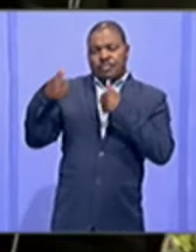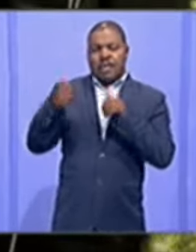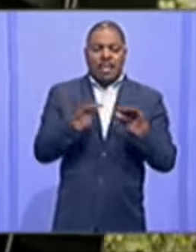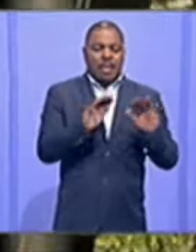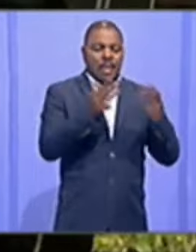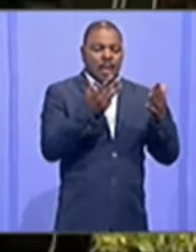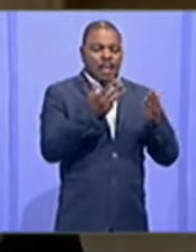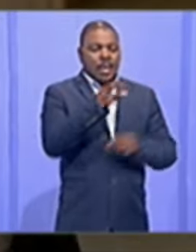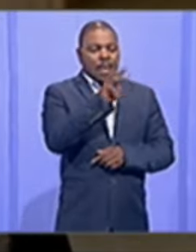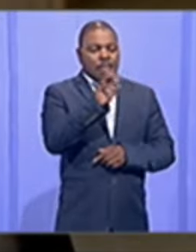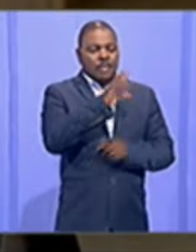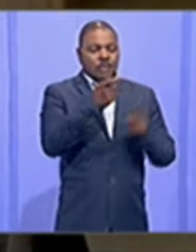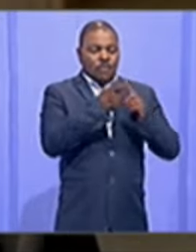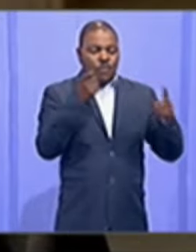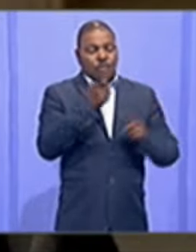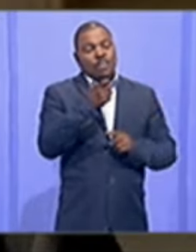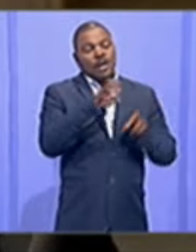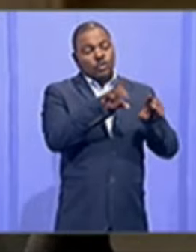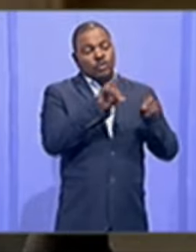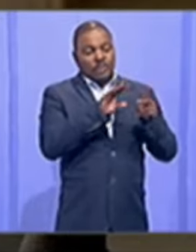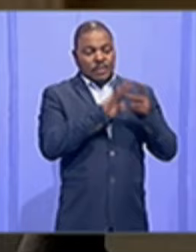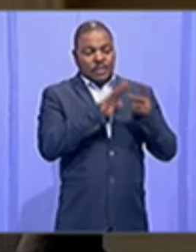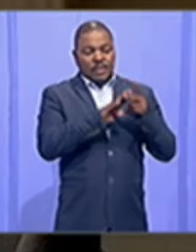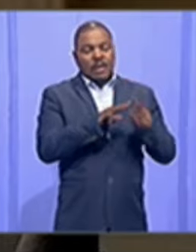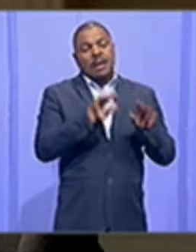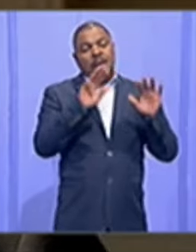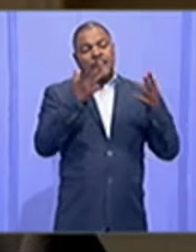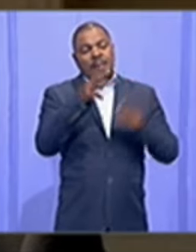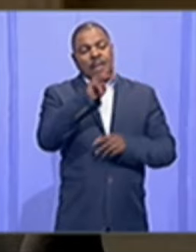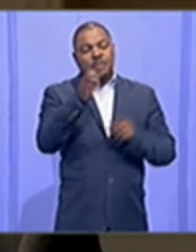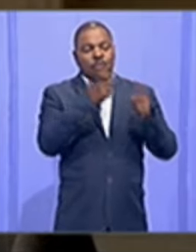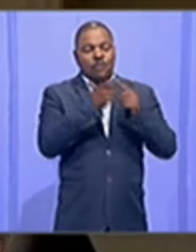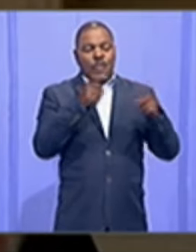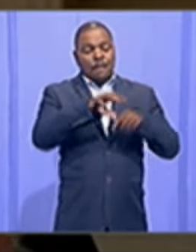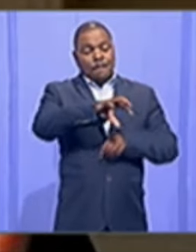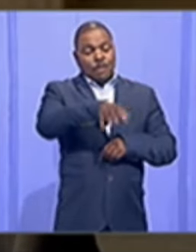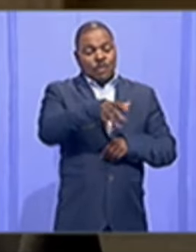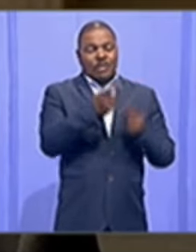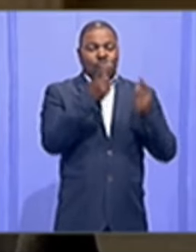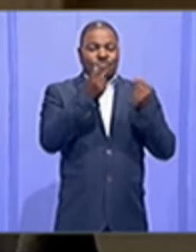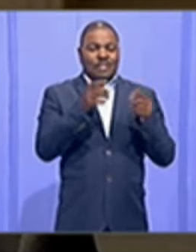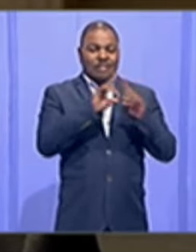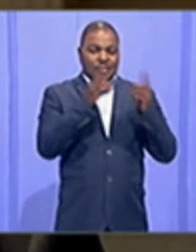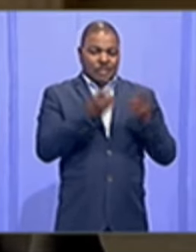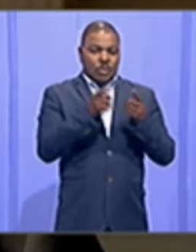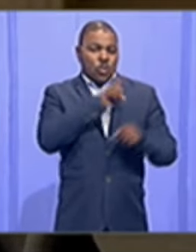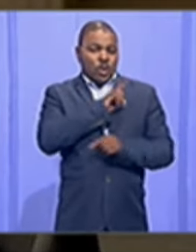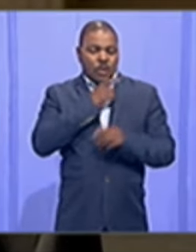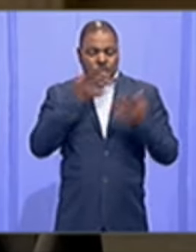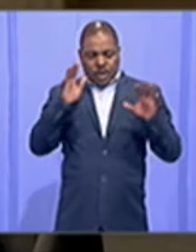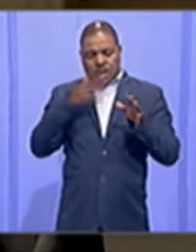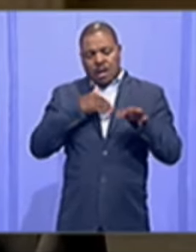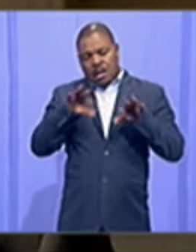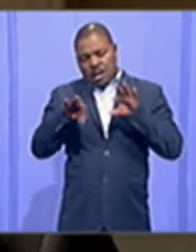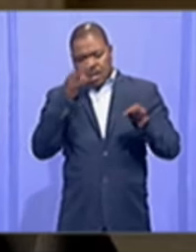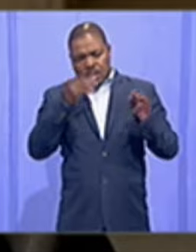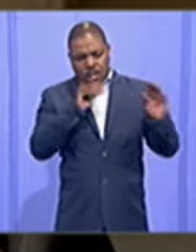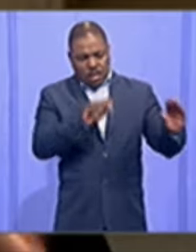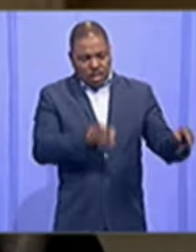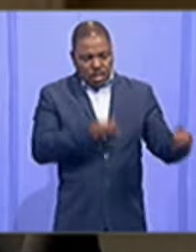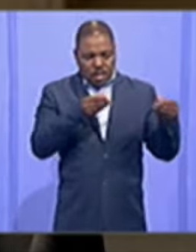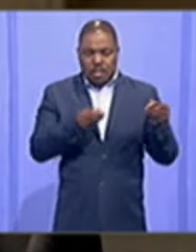from education and the 9 MECs from the provincial treasuries. The idea there is that we've done an analysis which we've submitted to treasury